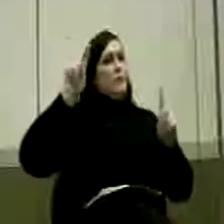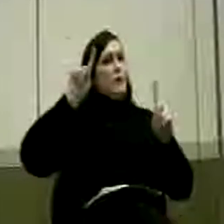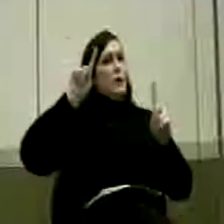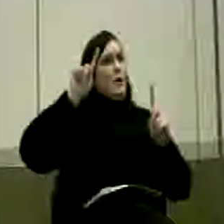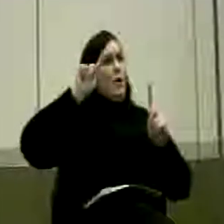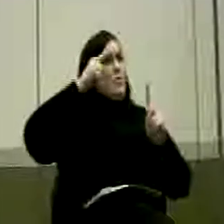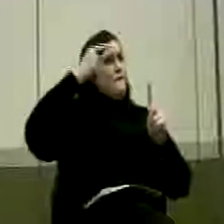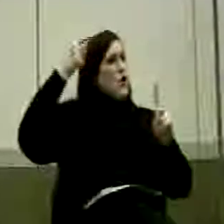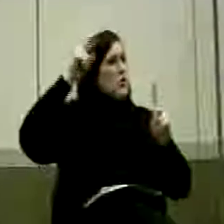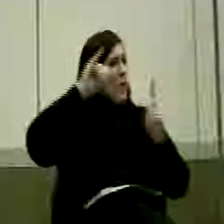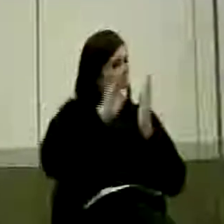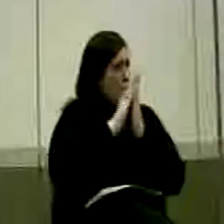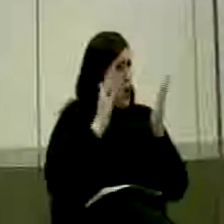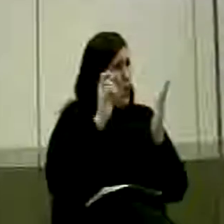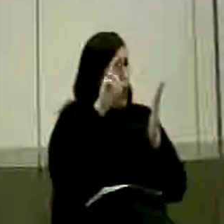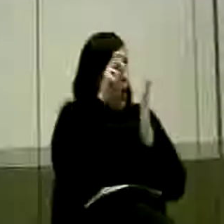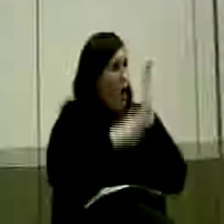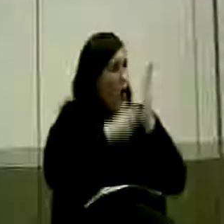Article.